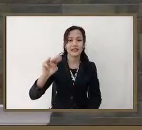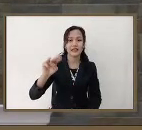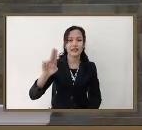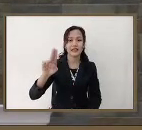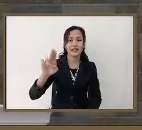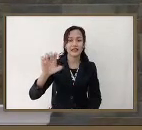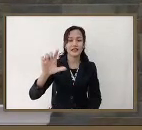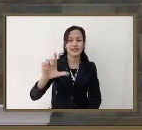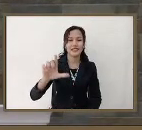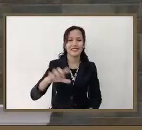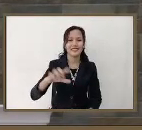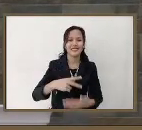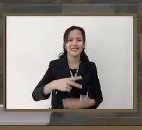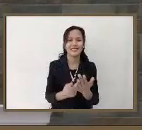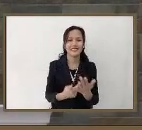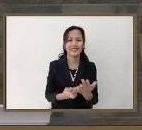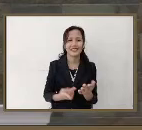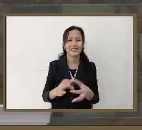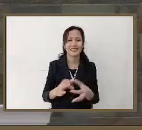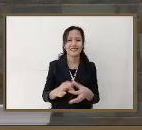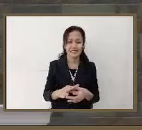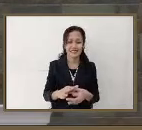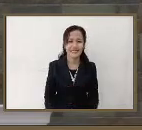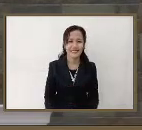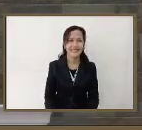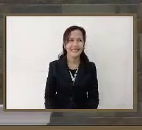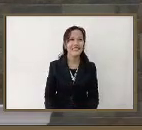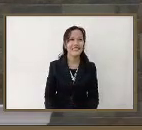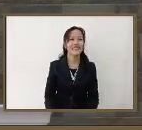1 Samuel. They are treated as one book. And